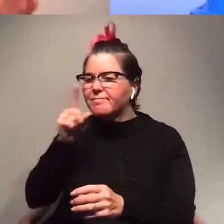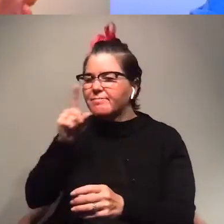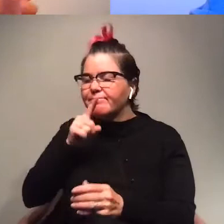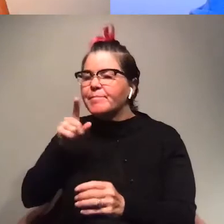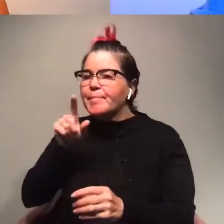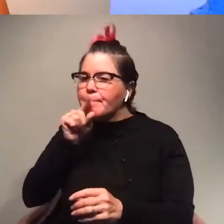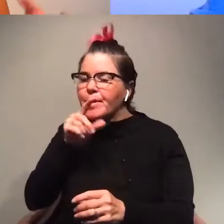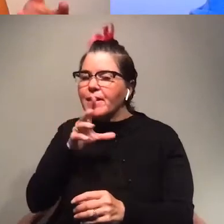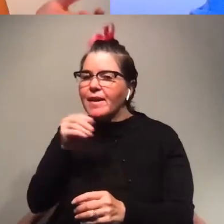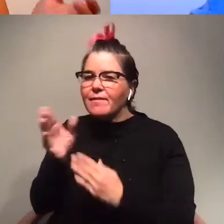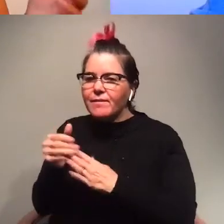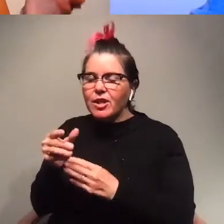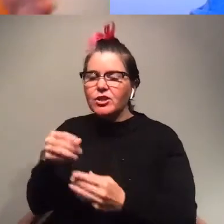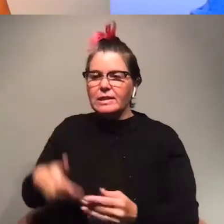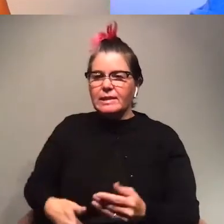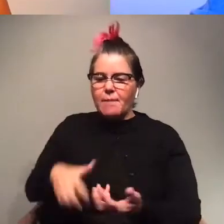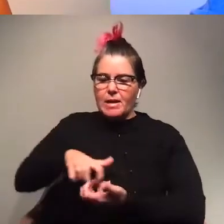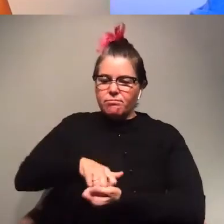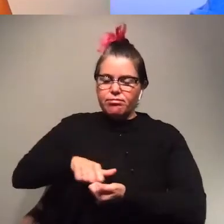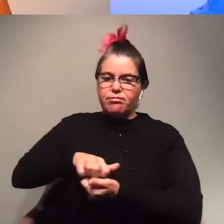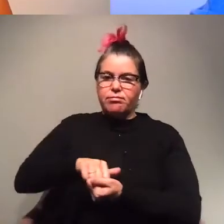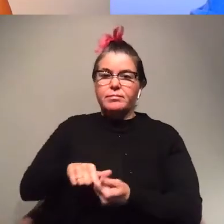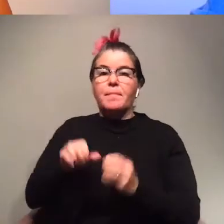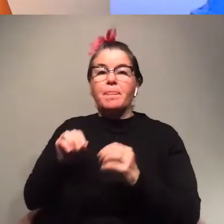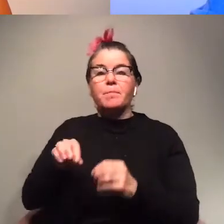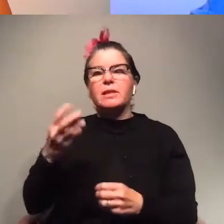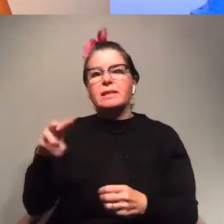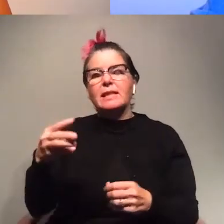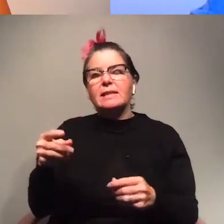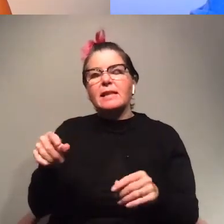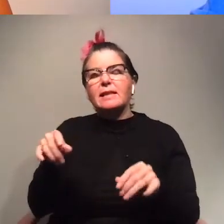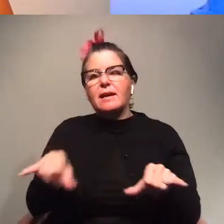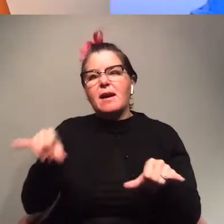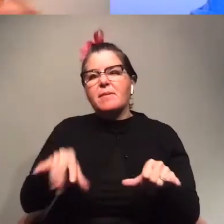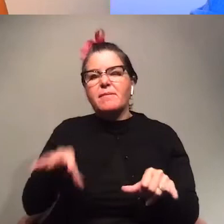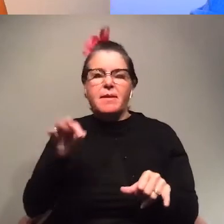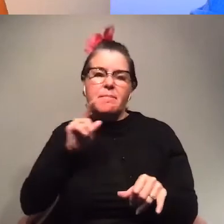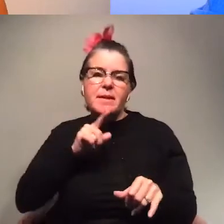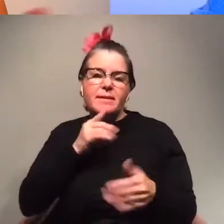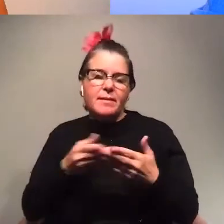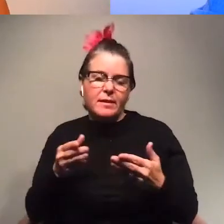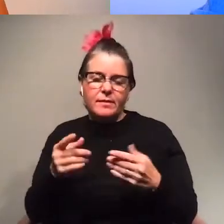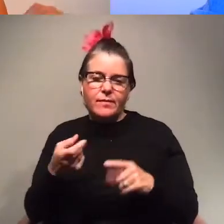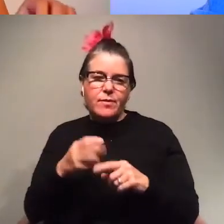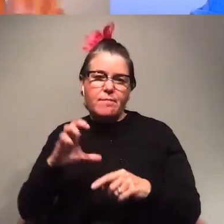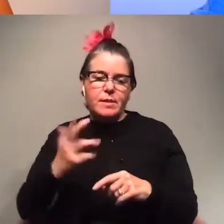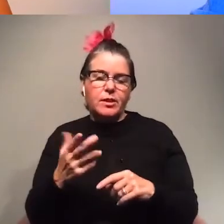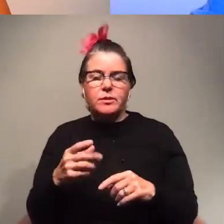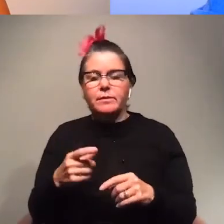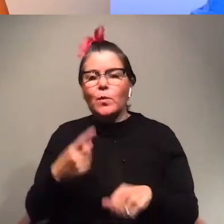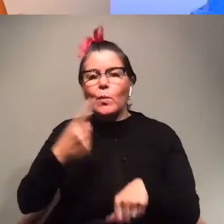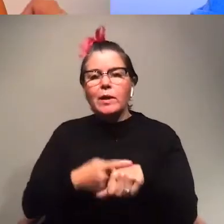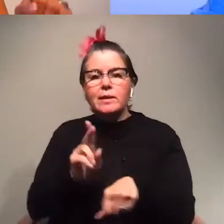stomach digest, and he put 16 commonly found plastic items on the beach, which are all mostly single use. That's like